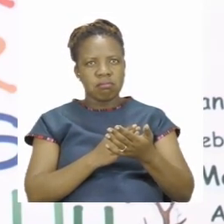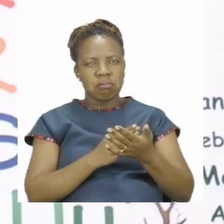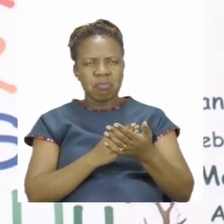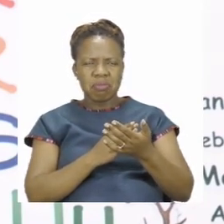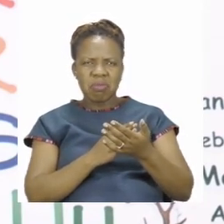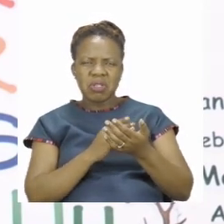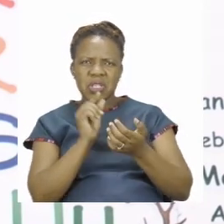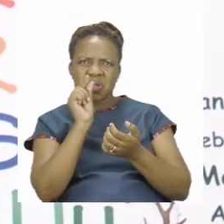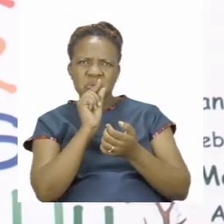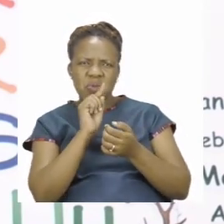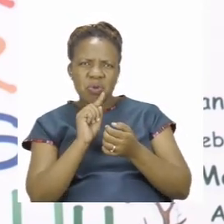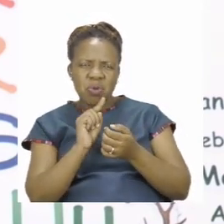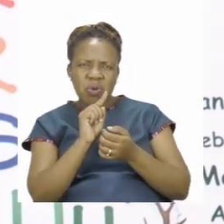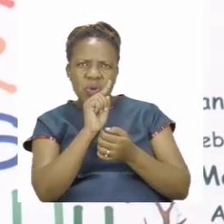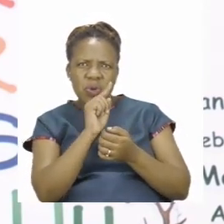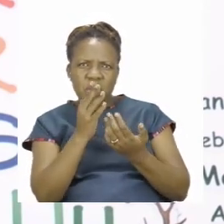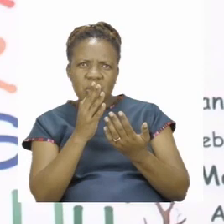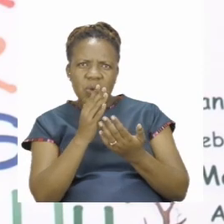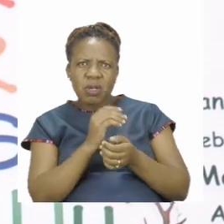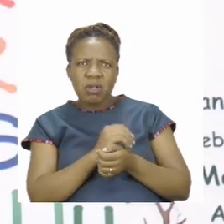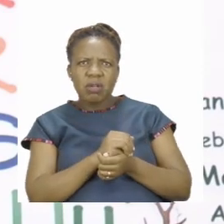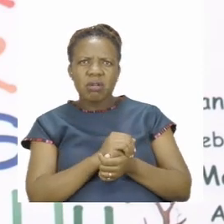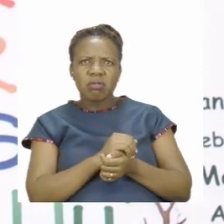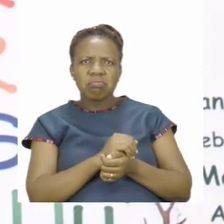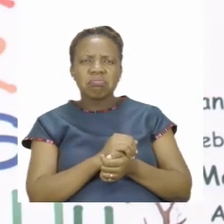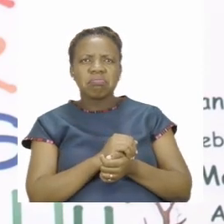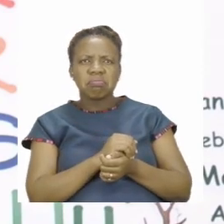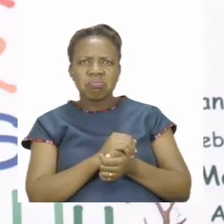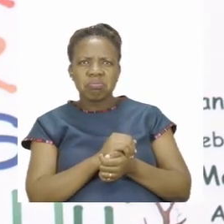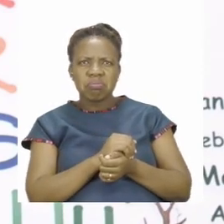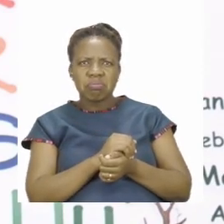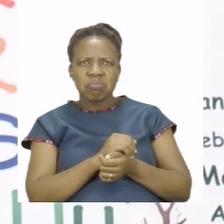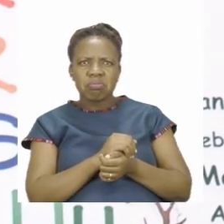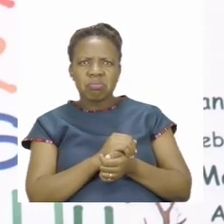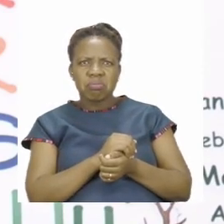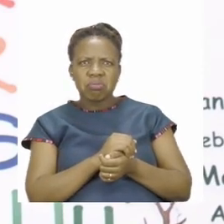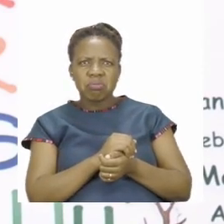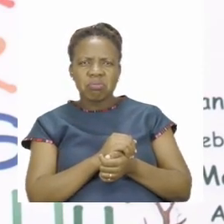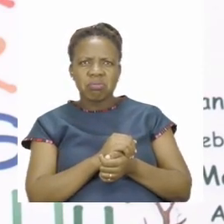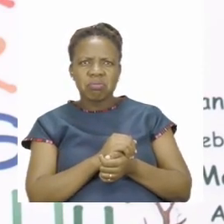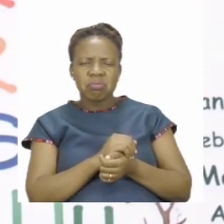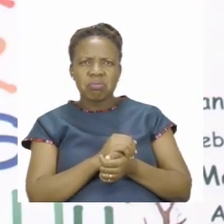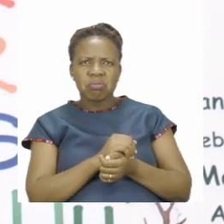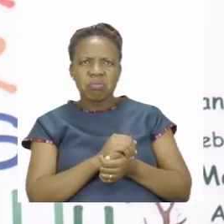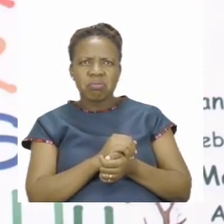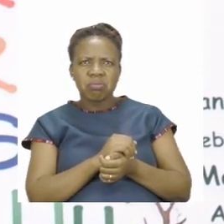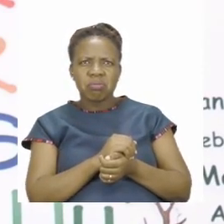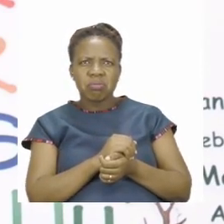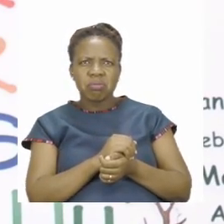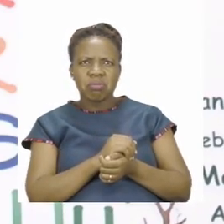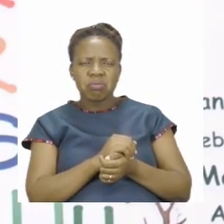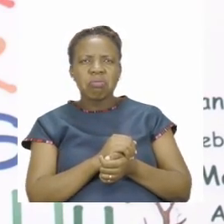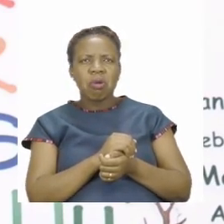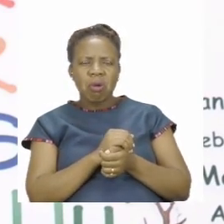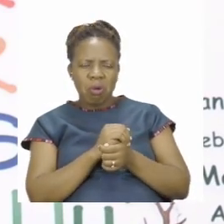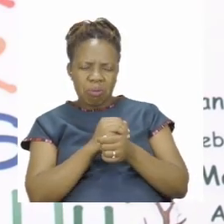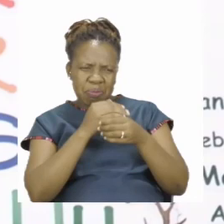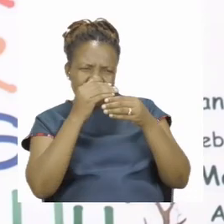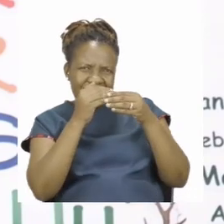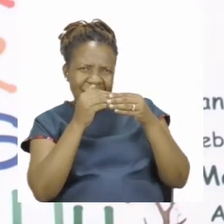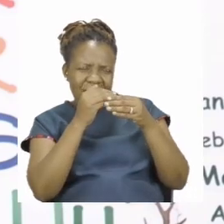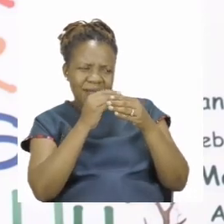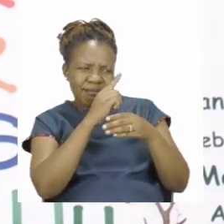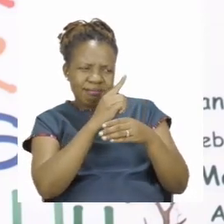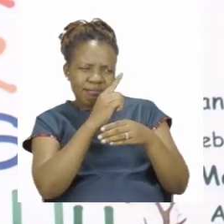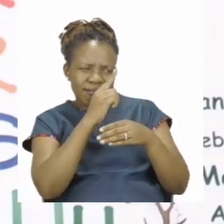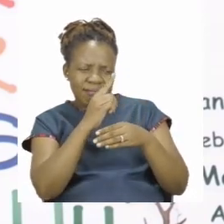11 but not yet 12. So that means it is half past 11. So